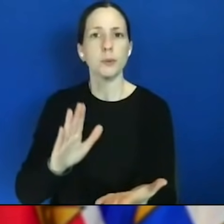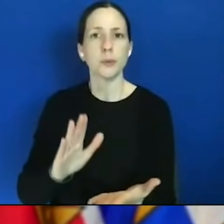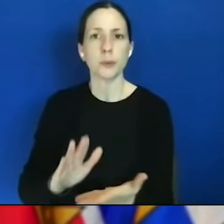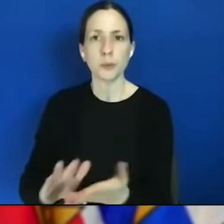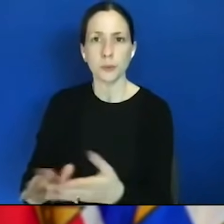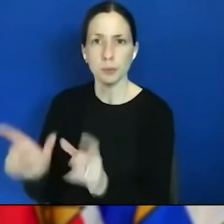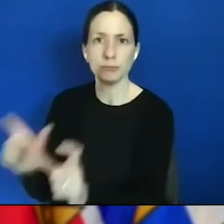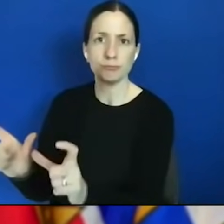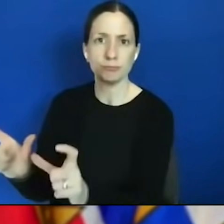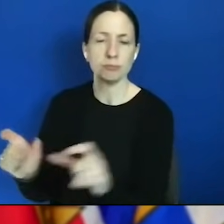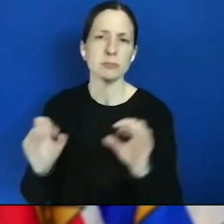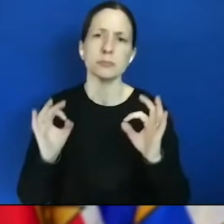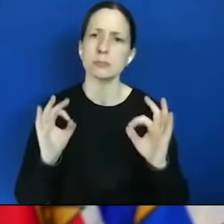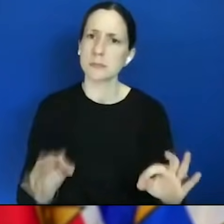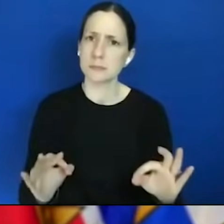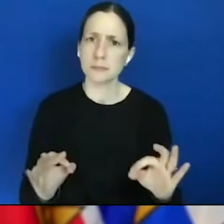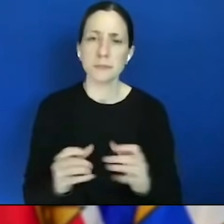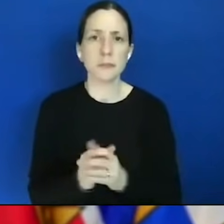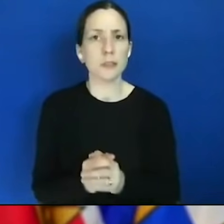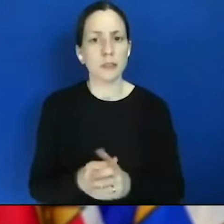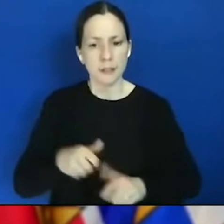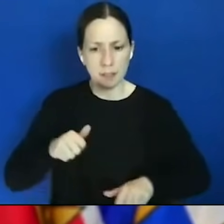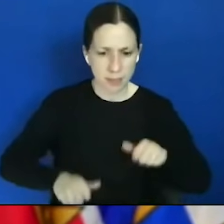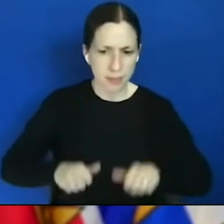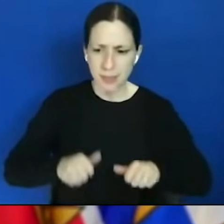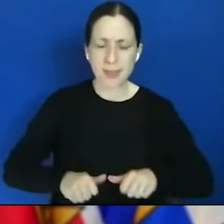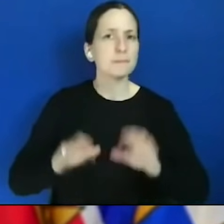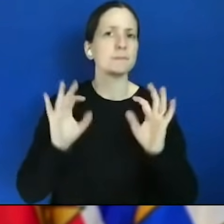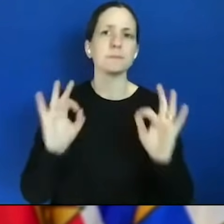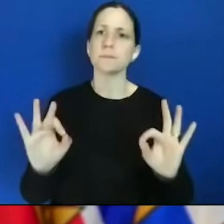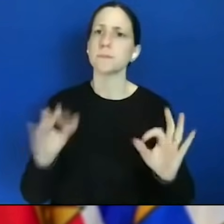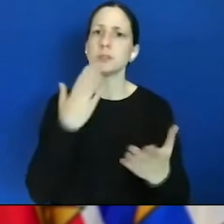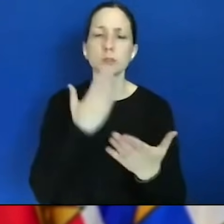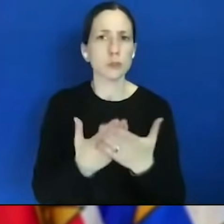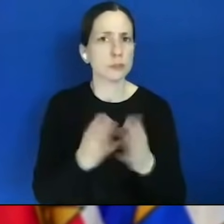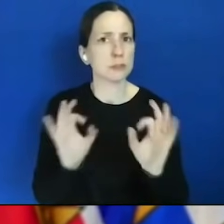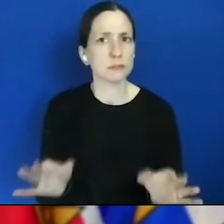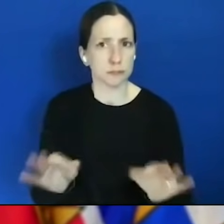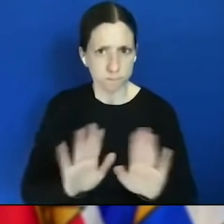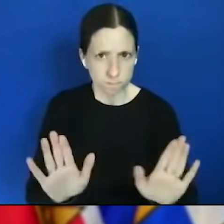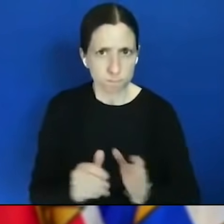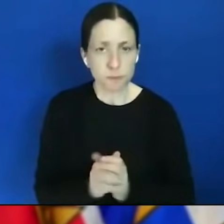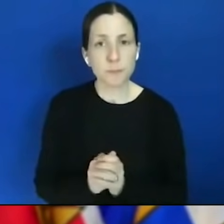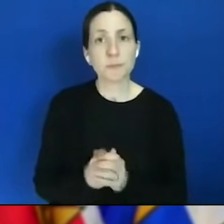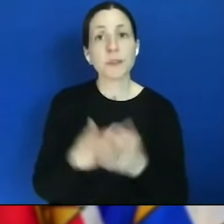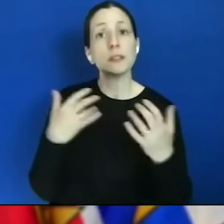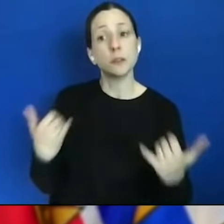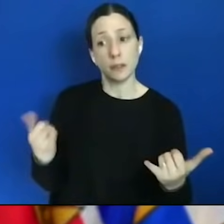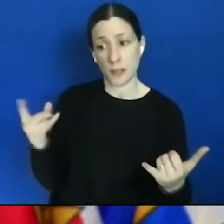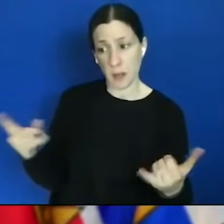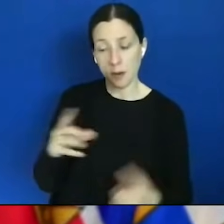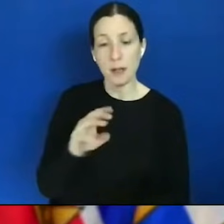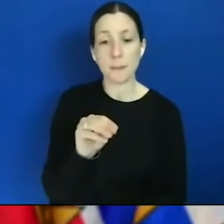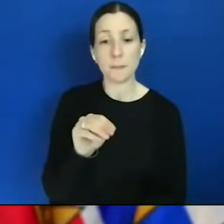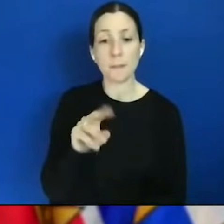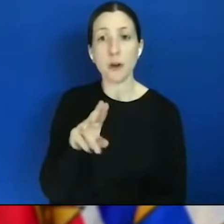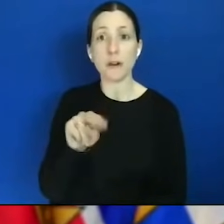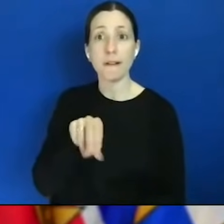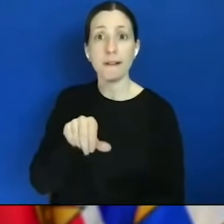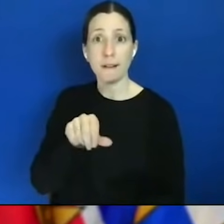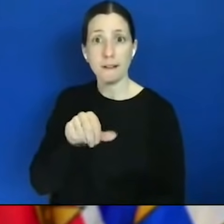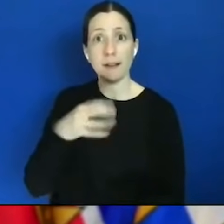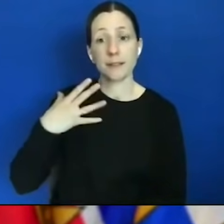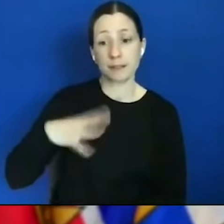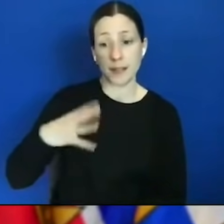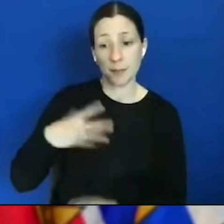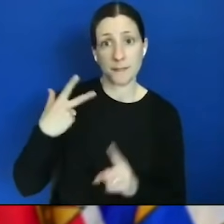Columbia. As more mRNA vaccines, particularly Pfizer and Moderna, became available, we no